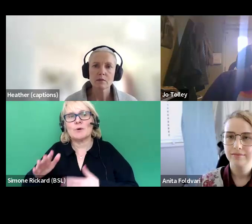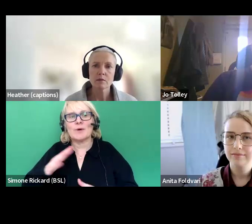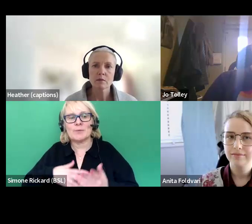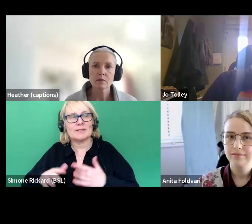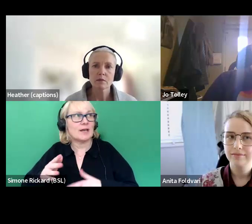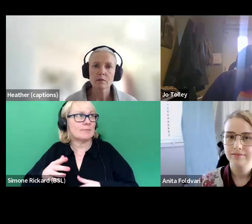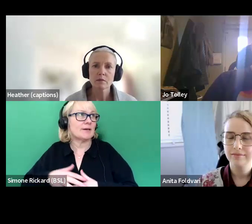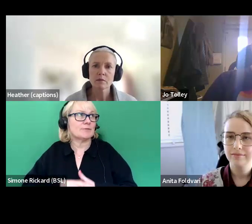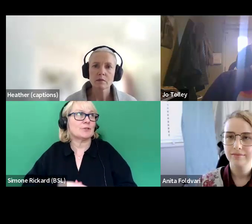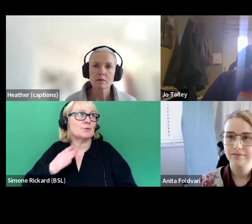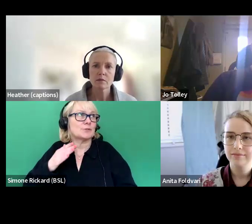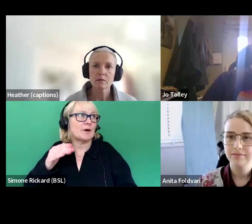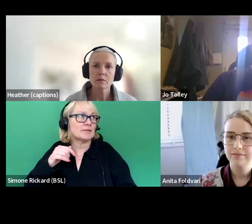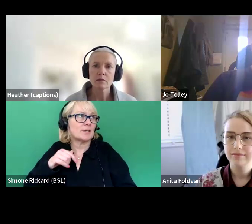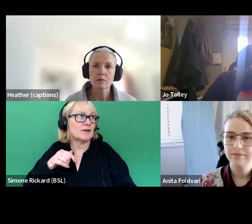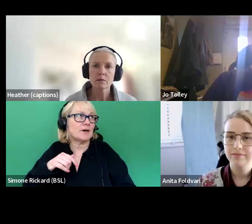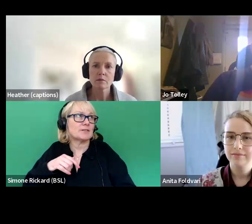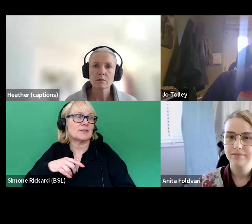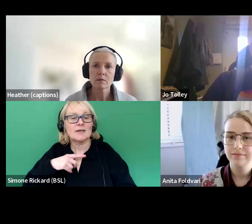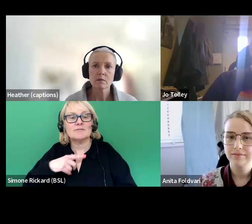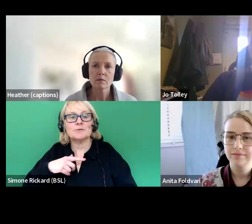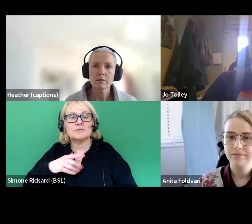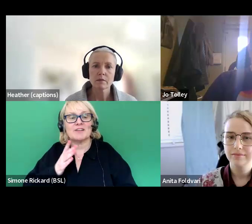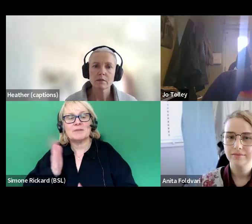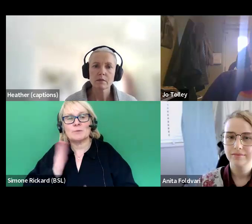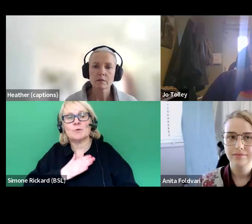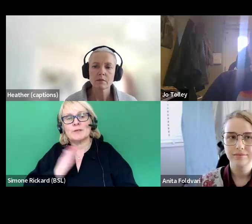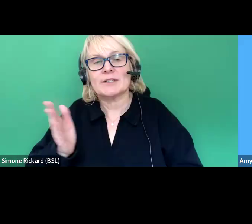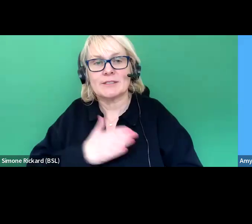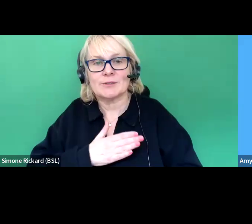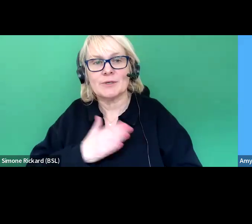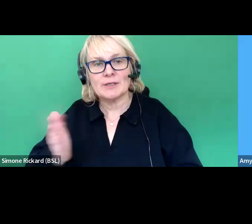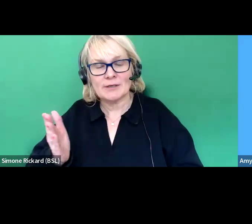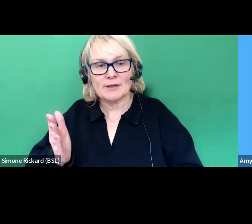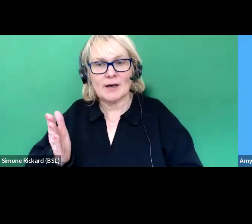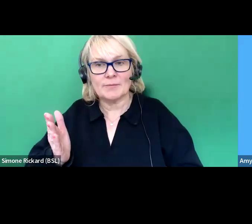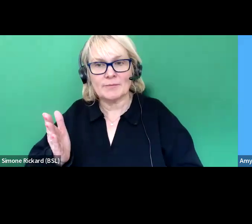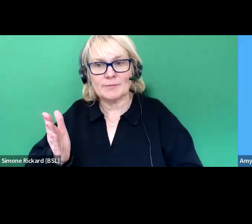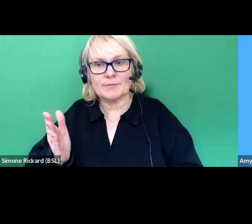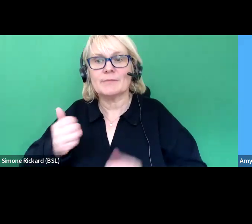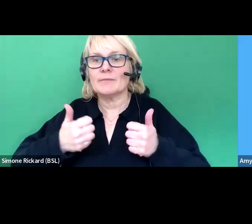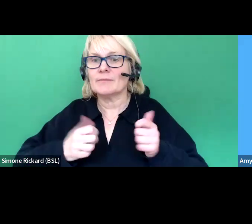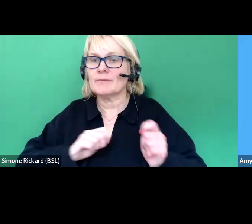just to make you aware, when it's coming up for the 15:15, 30:30, and 45-minute, we'll be looking to